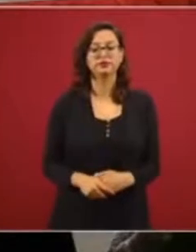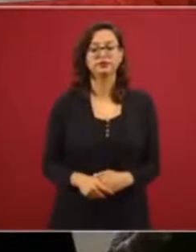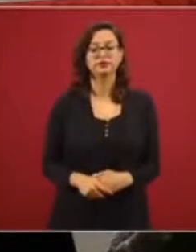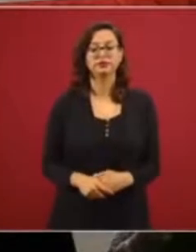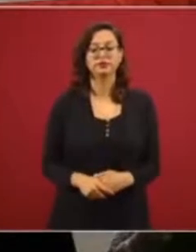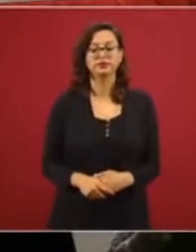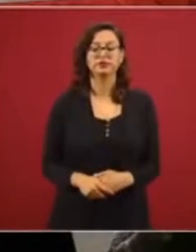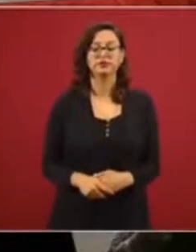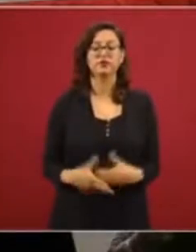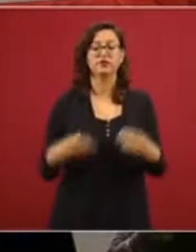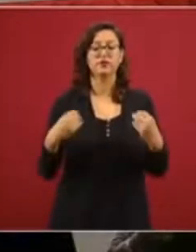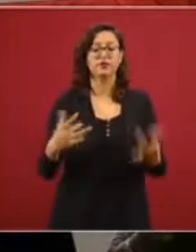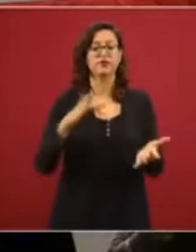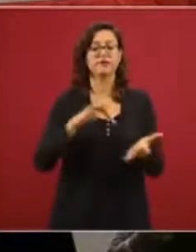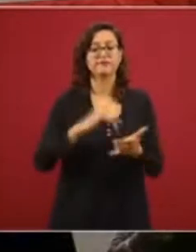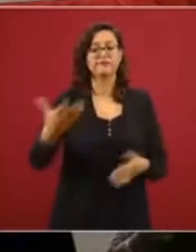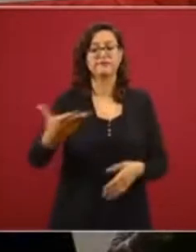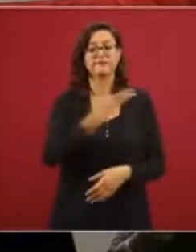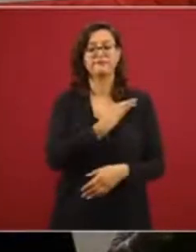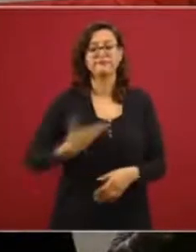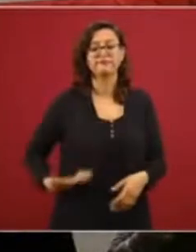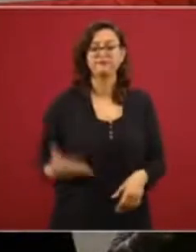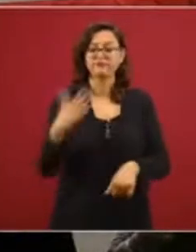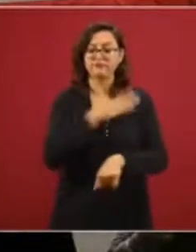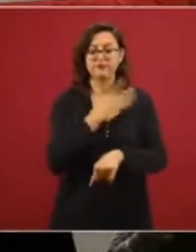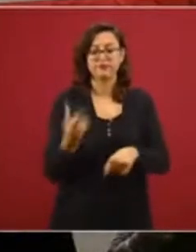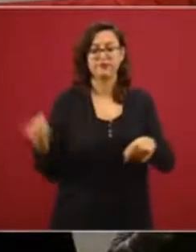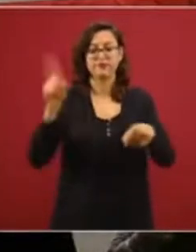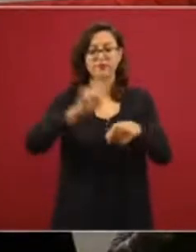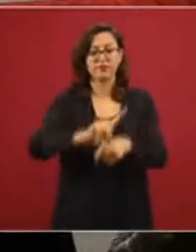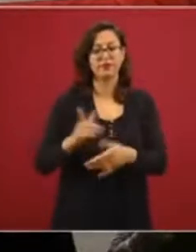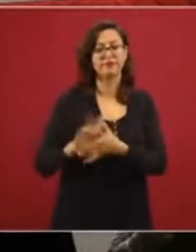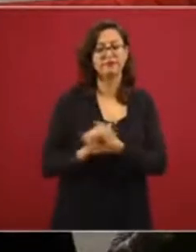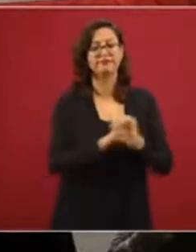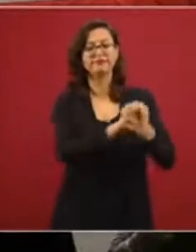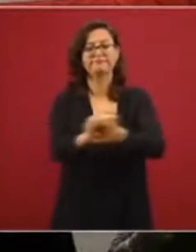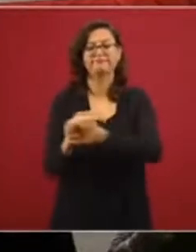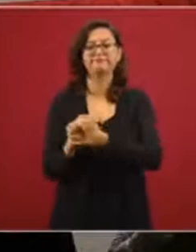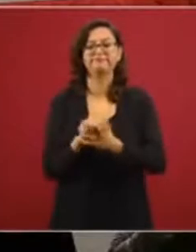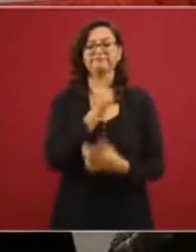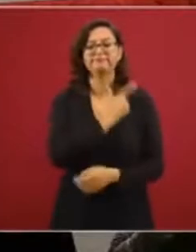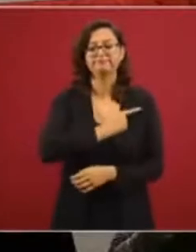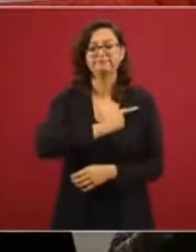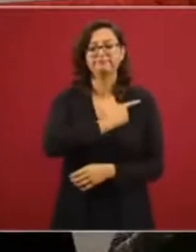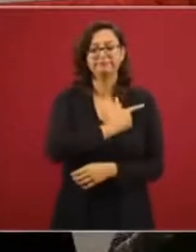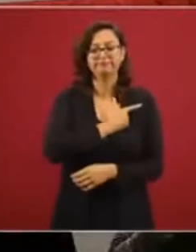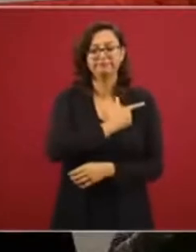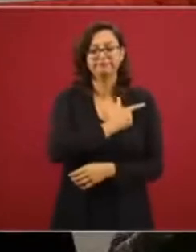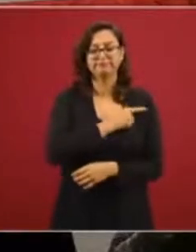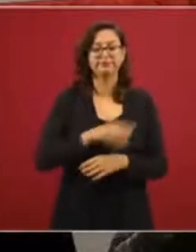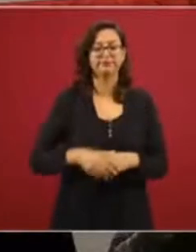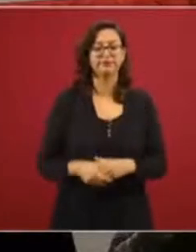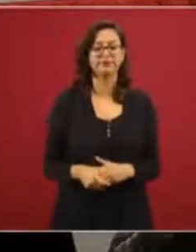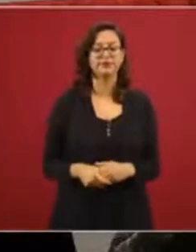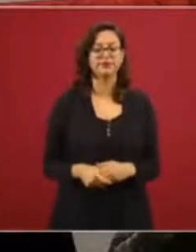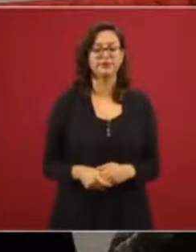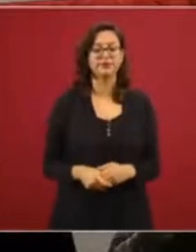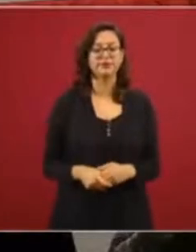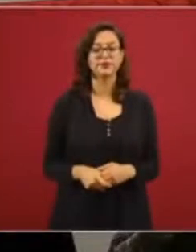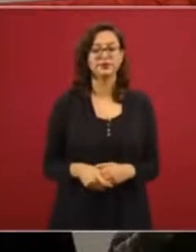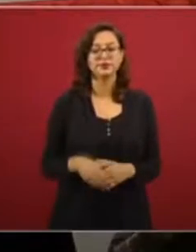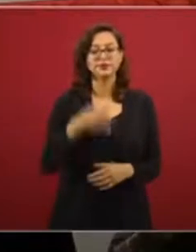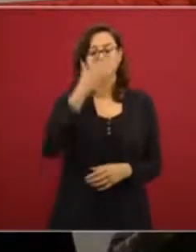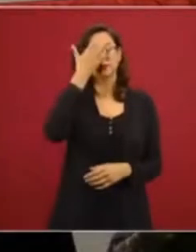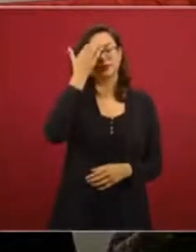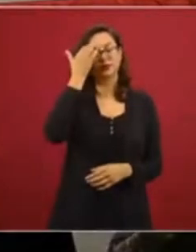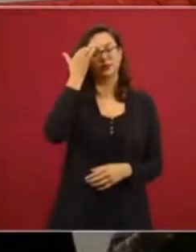Muchas gracias, señor presidente. And he says, thank you very much, Mr. President. Quisiera nada más poner un marco